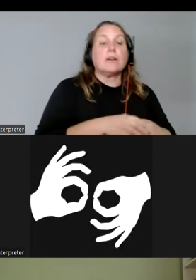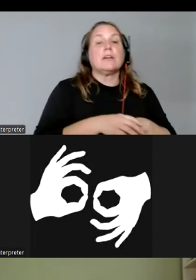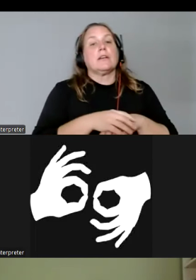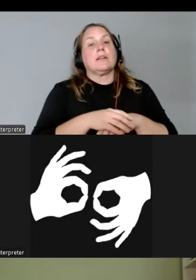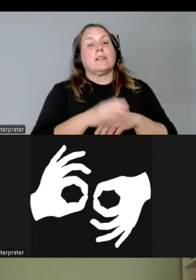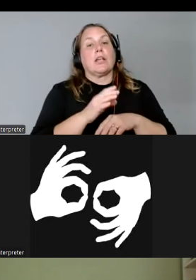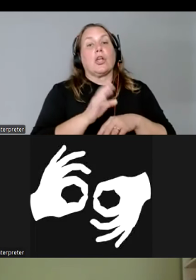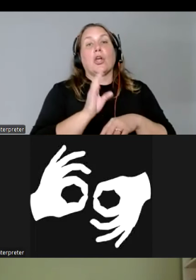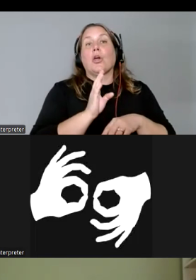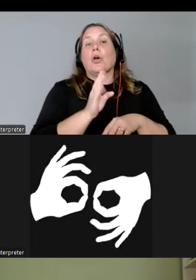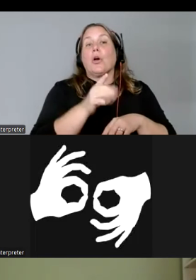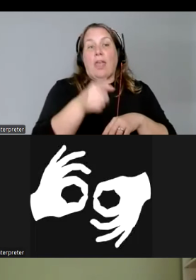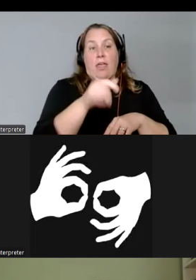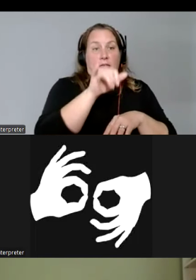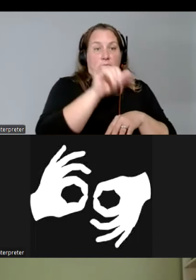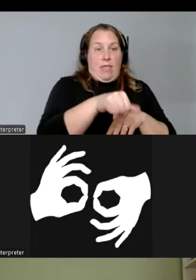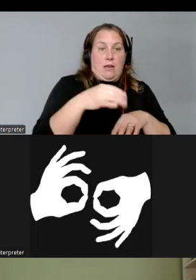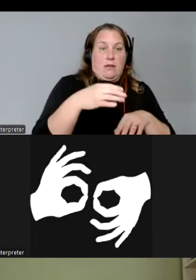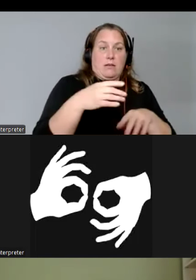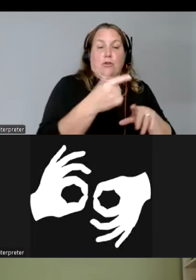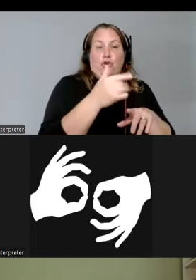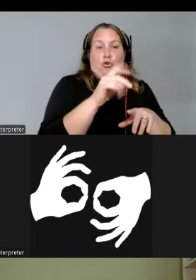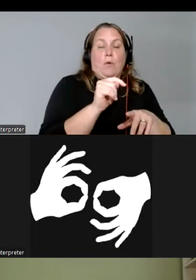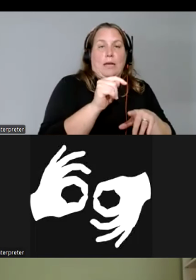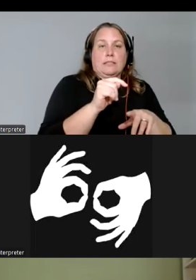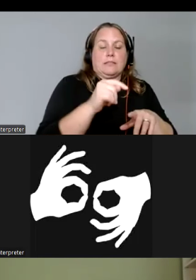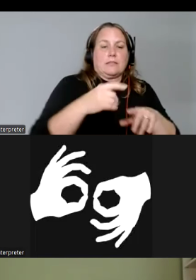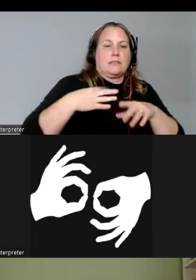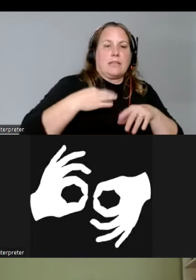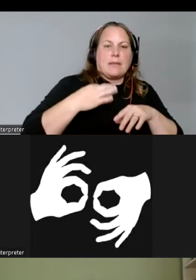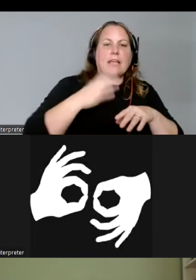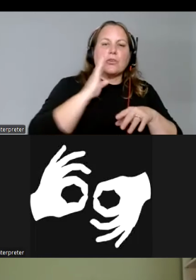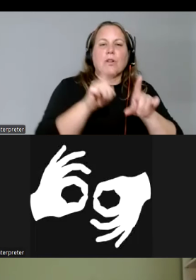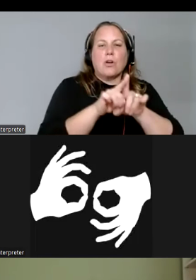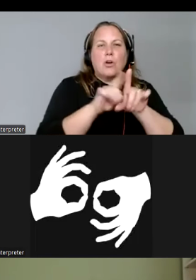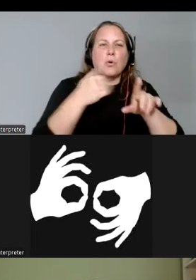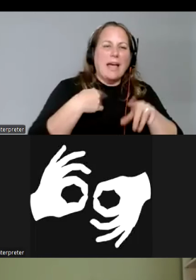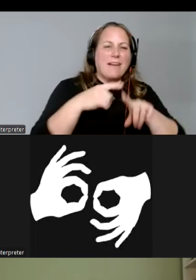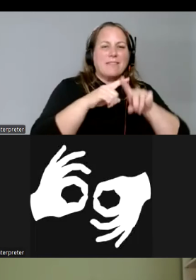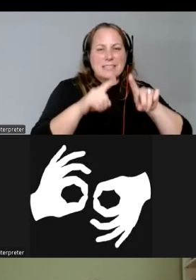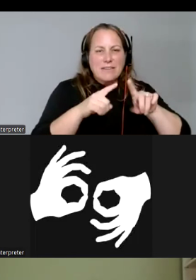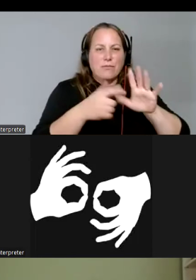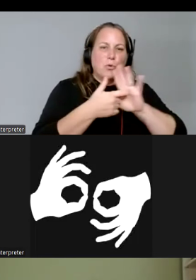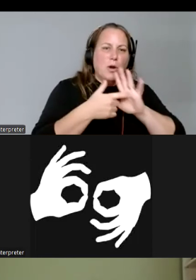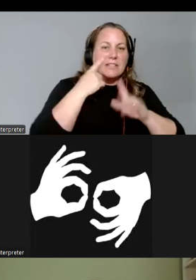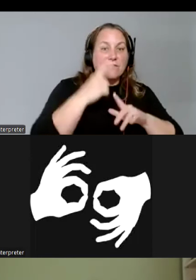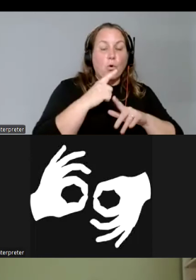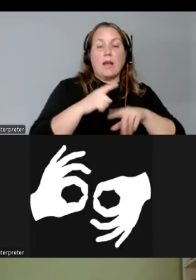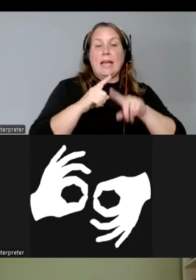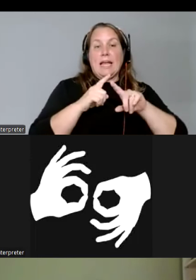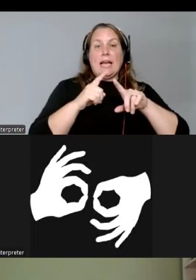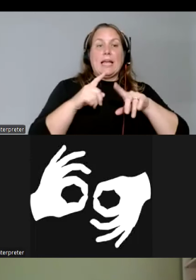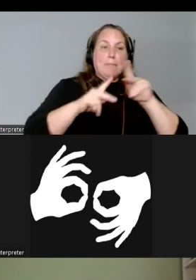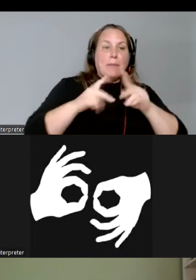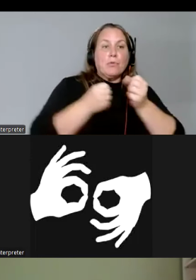their bios and their CVs. And it also says, well, make sure that they know that you are applying and put in their names in your application.